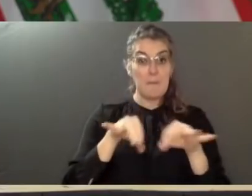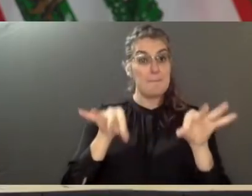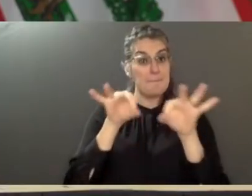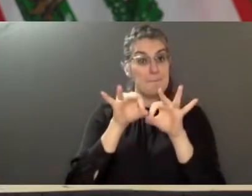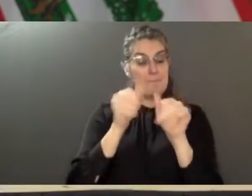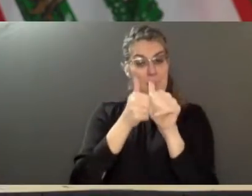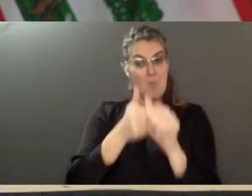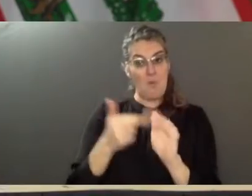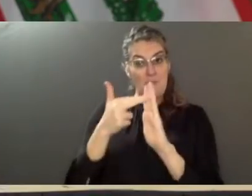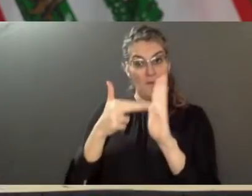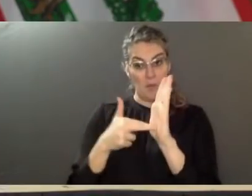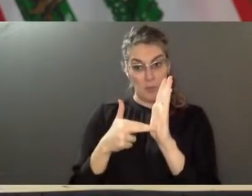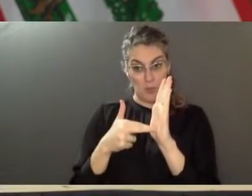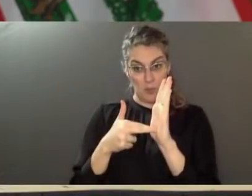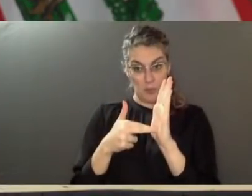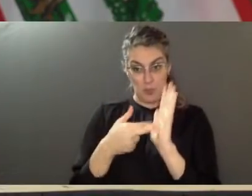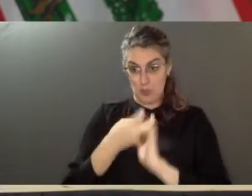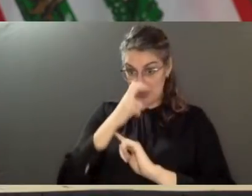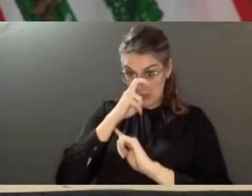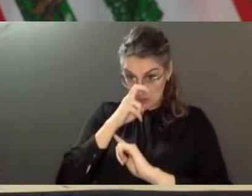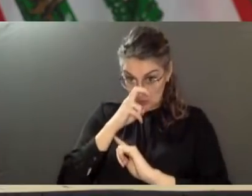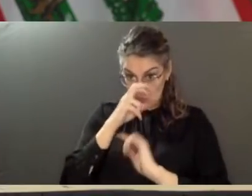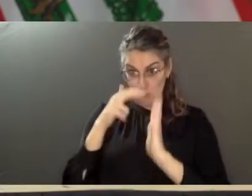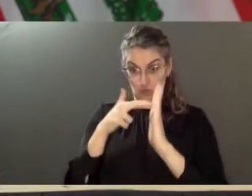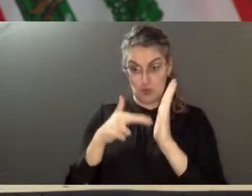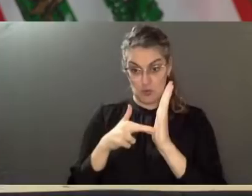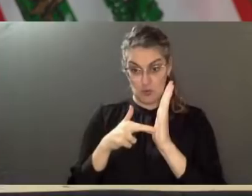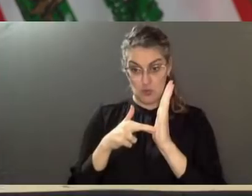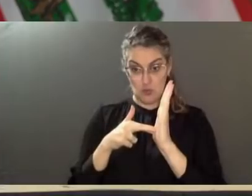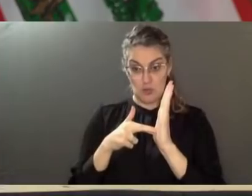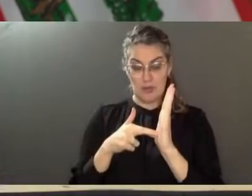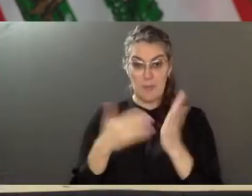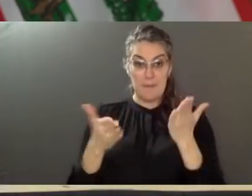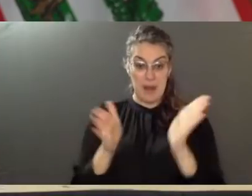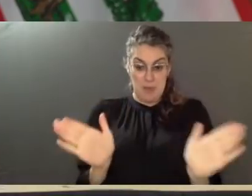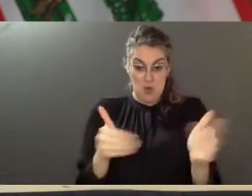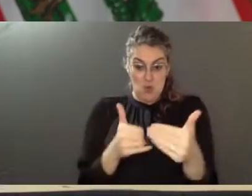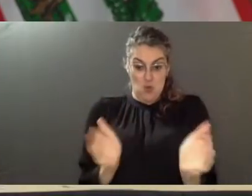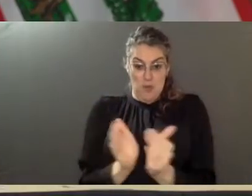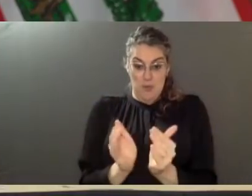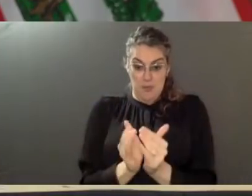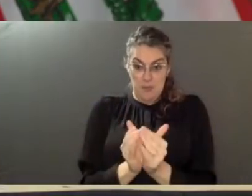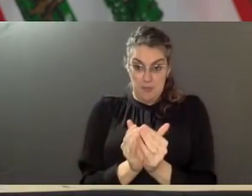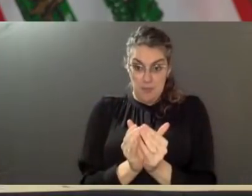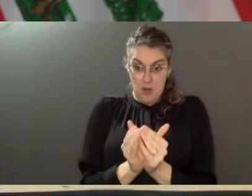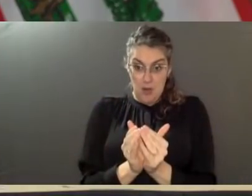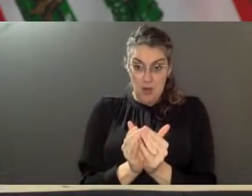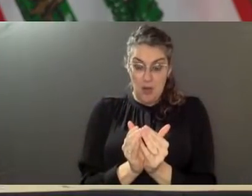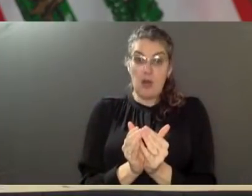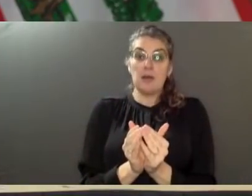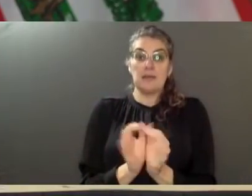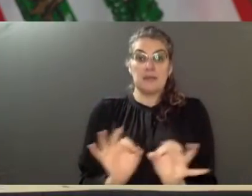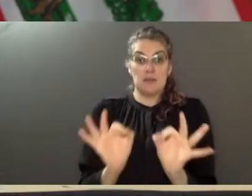specific parameters because of restricted spaces that must be followed in order to protect everyone.